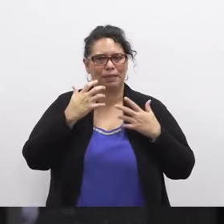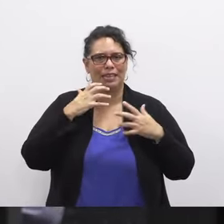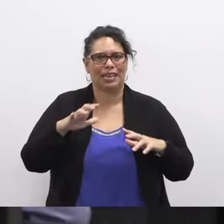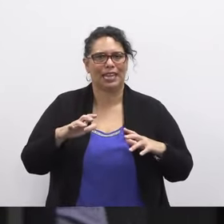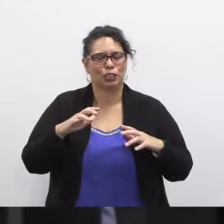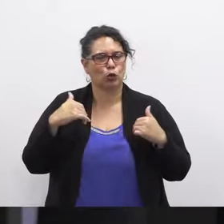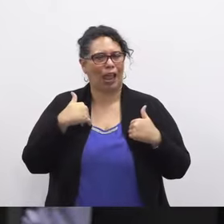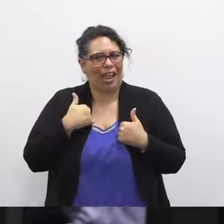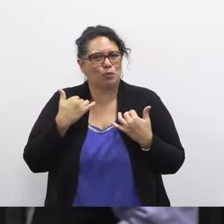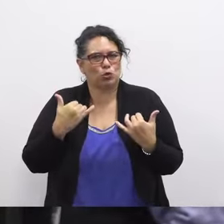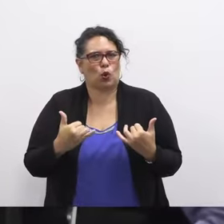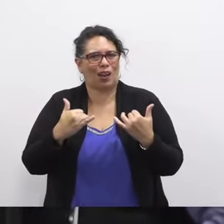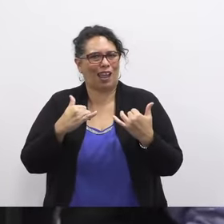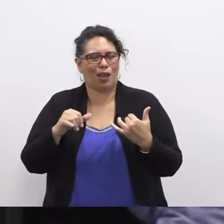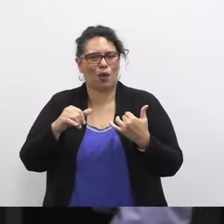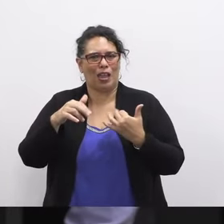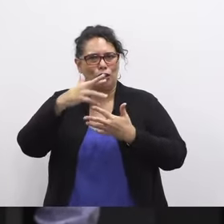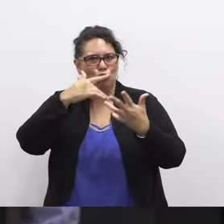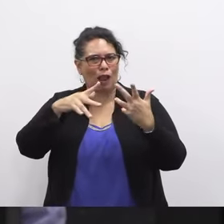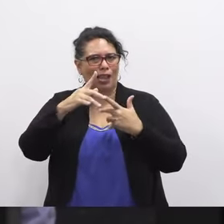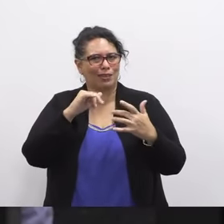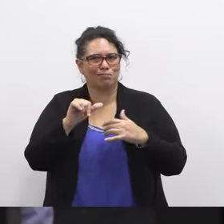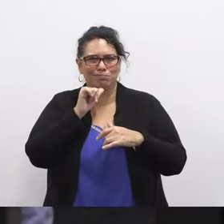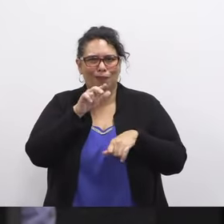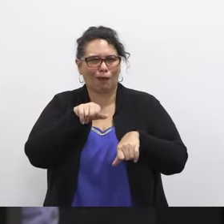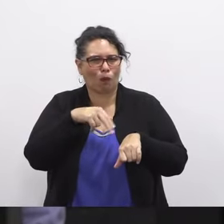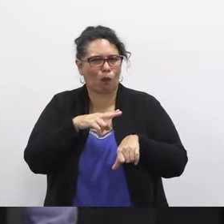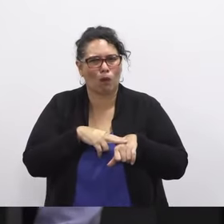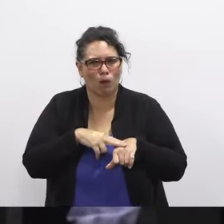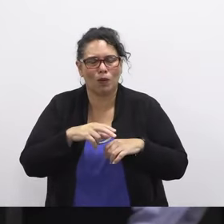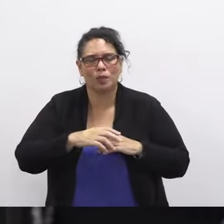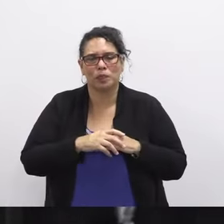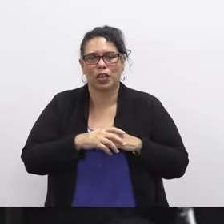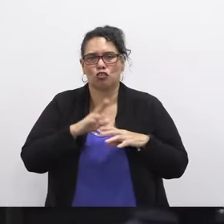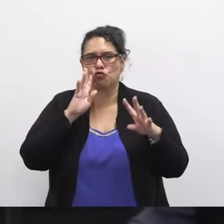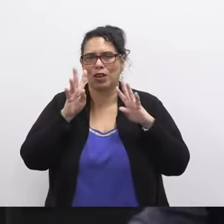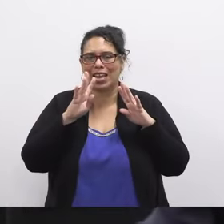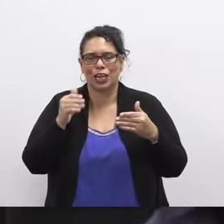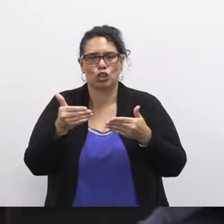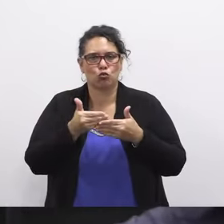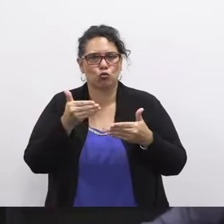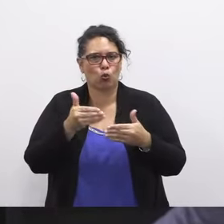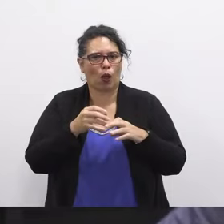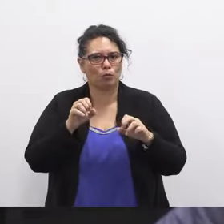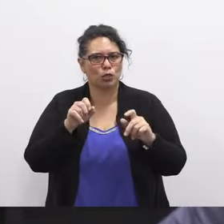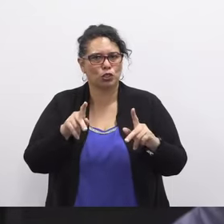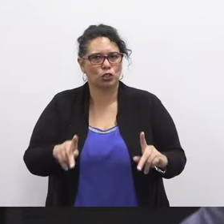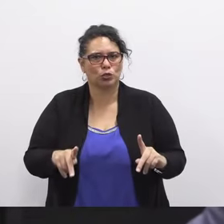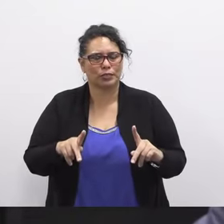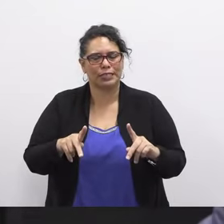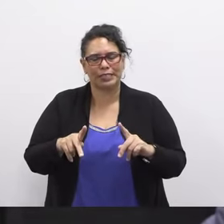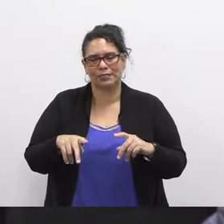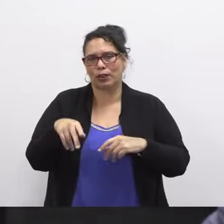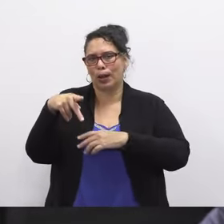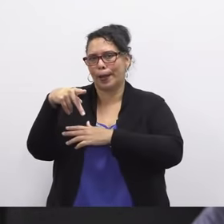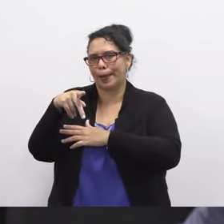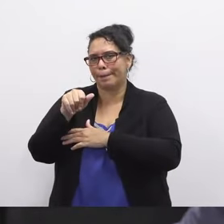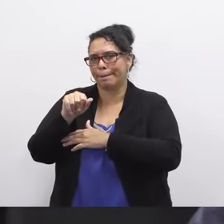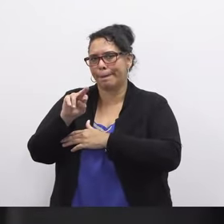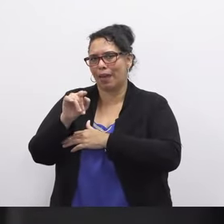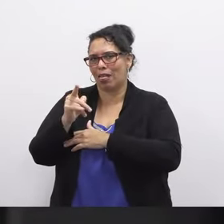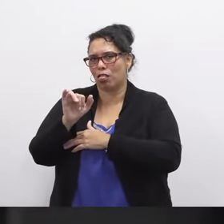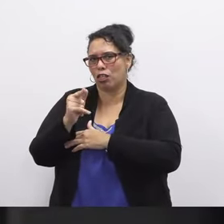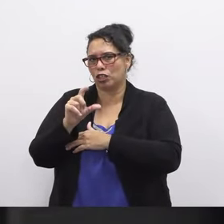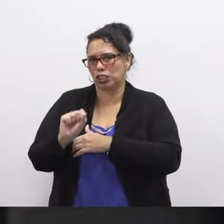they would not normally interact with, creating new opportunities for pathogens to get new hosts. In addition, the World